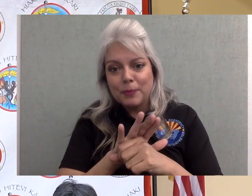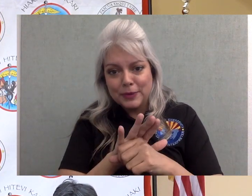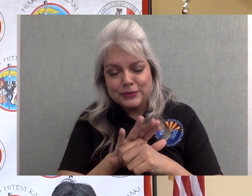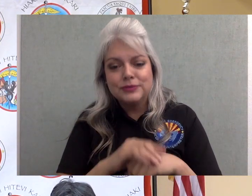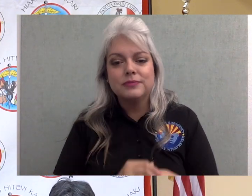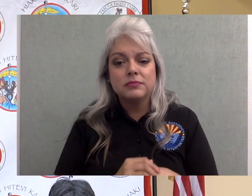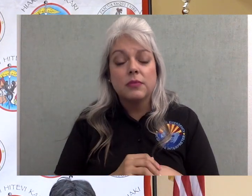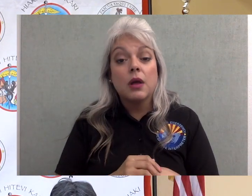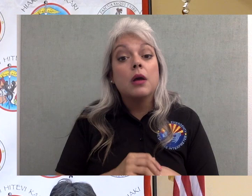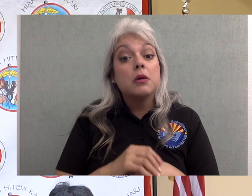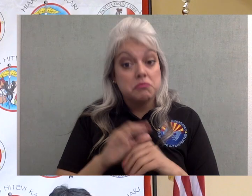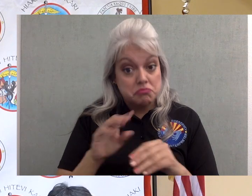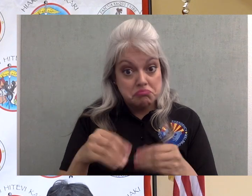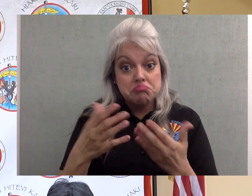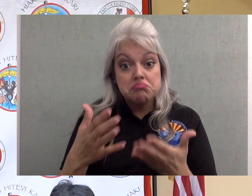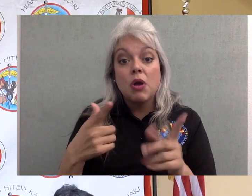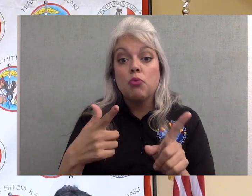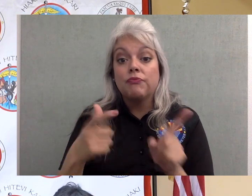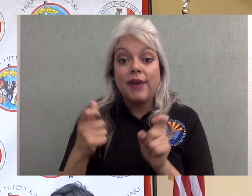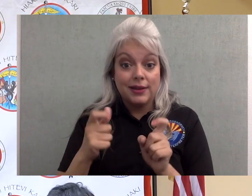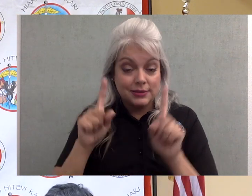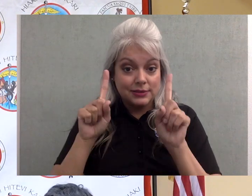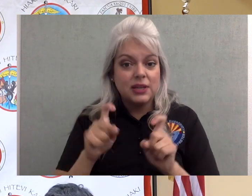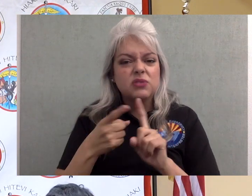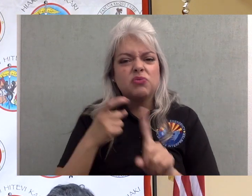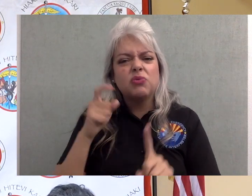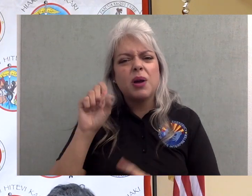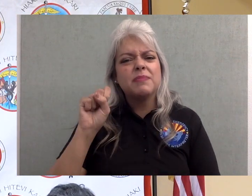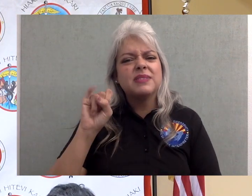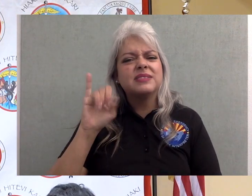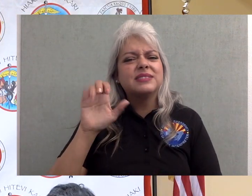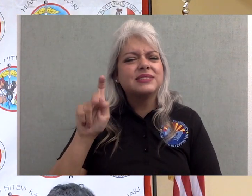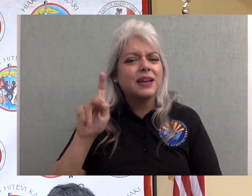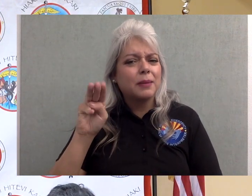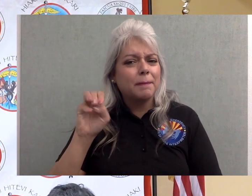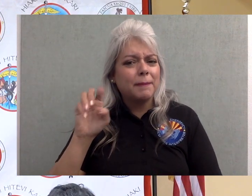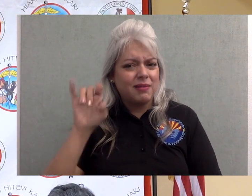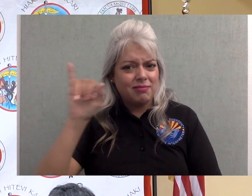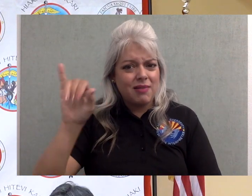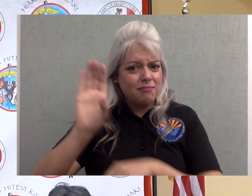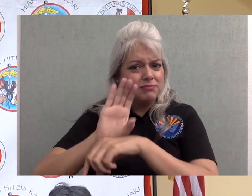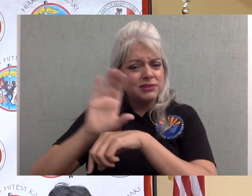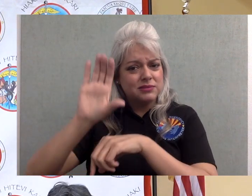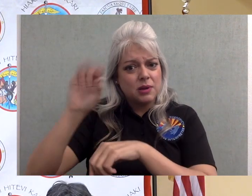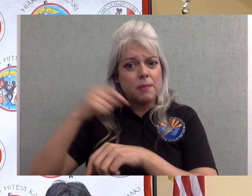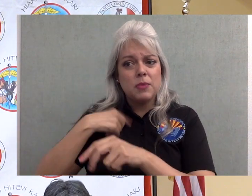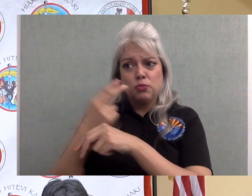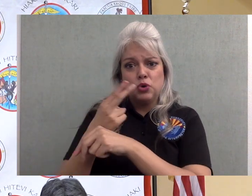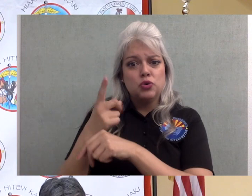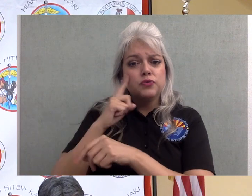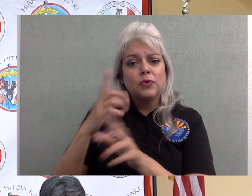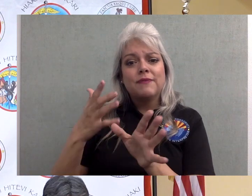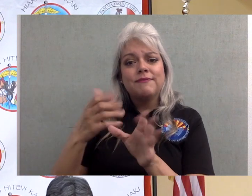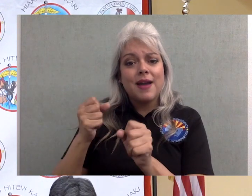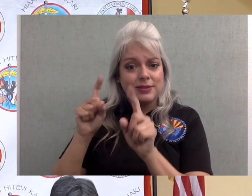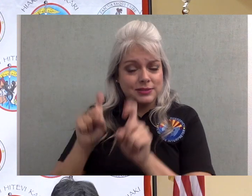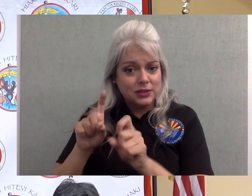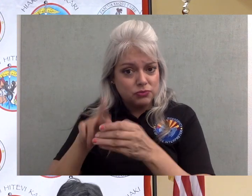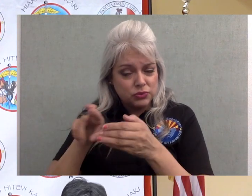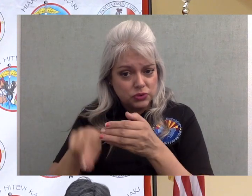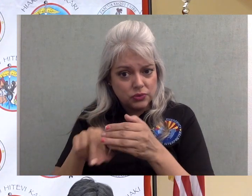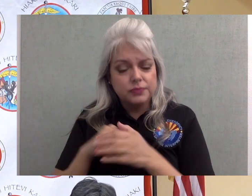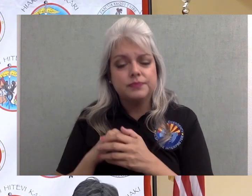are available from SIPMed. That's the company we use at the testing site. I would also like to recommend that those